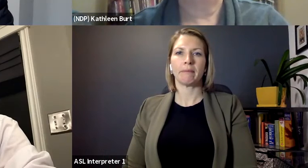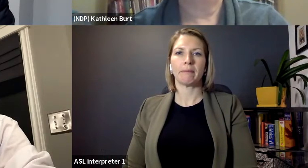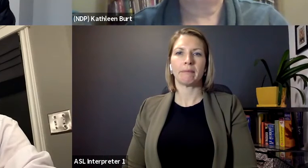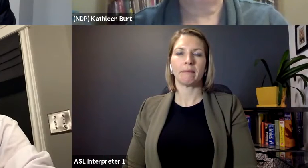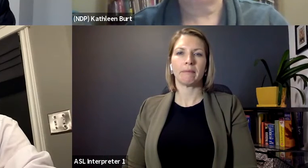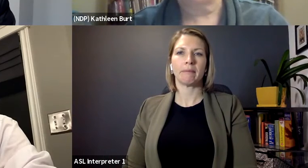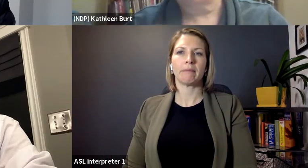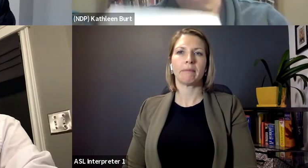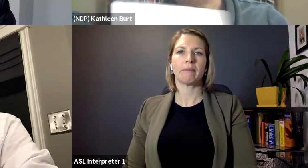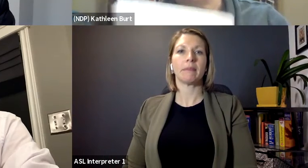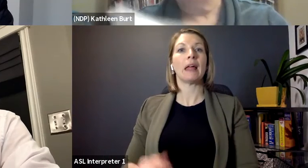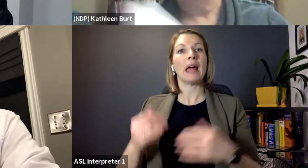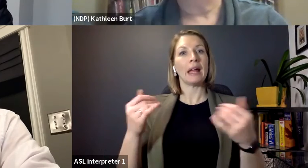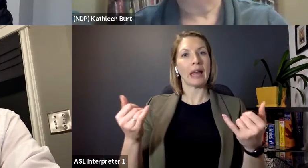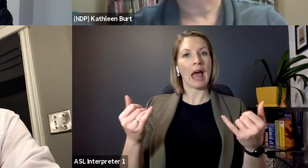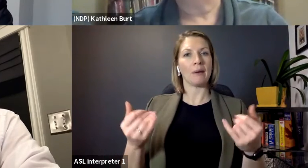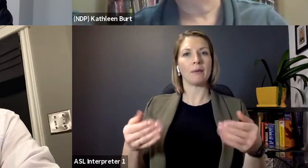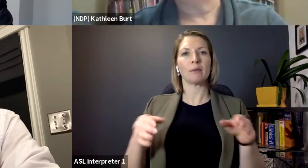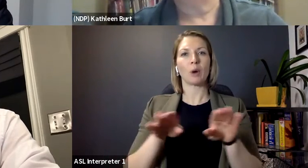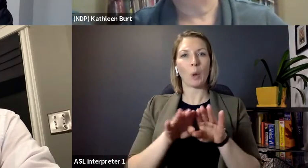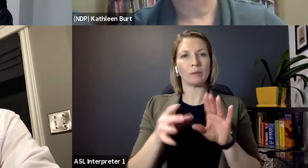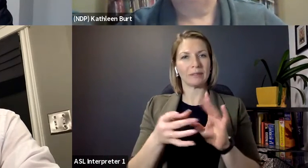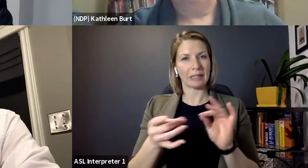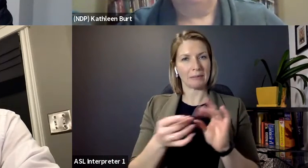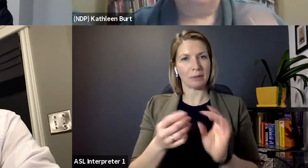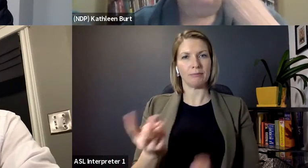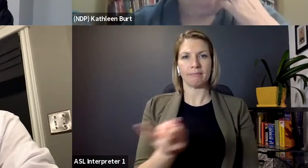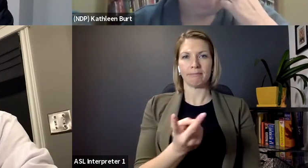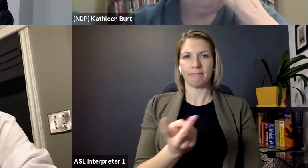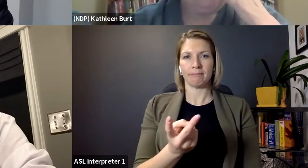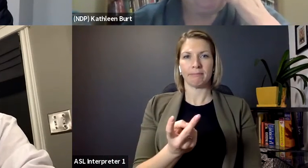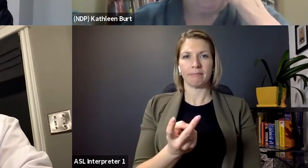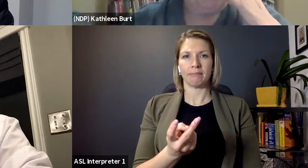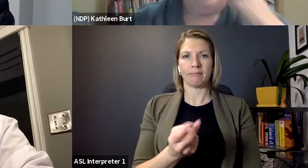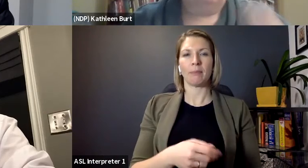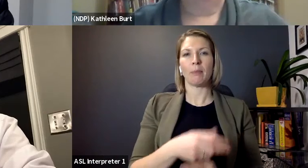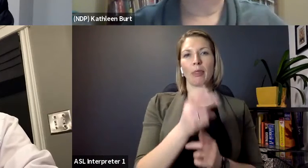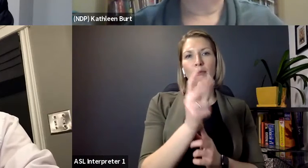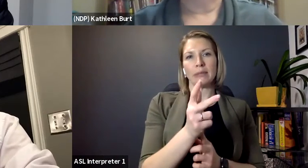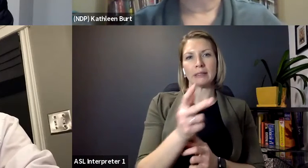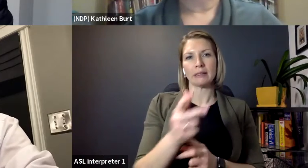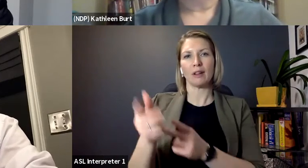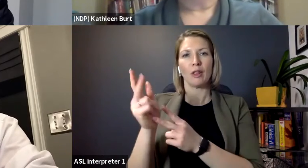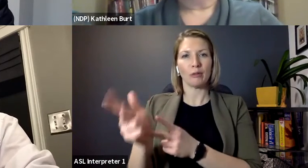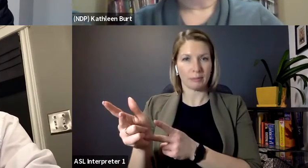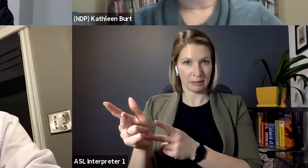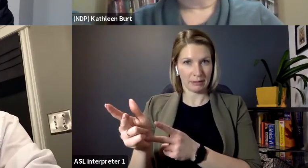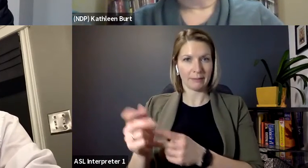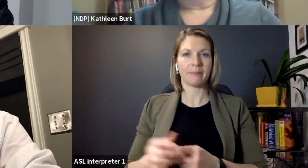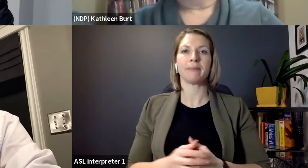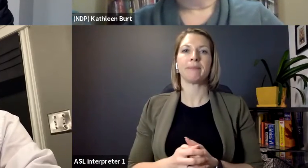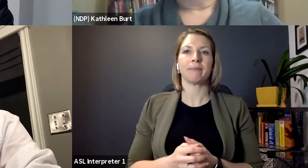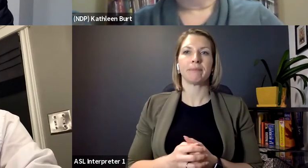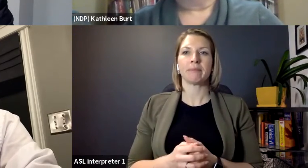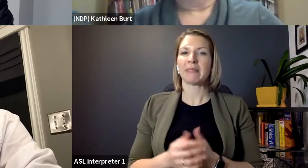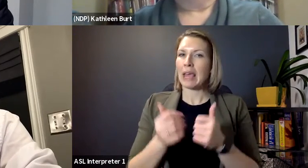Okay, so now on to your closing statements. You each have 3 minutes for your closing statement. You may speak